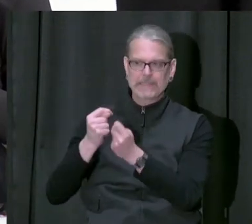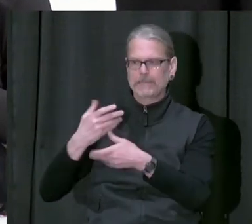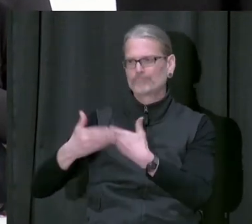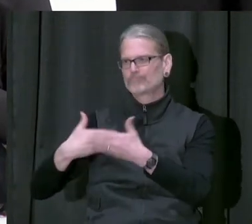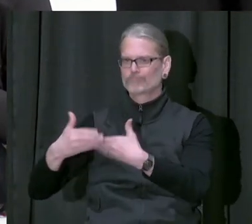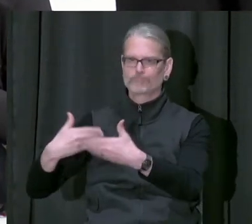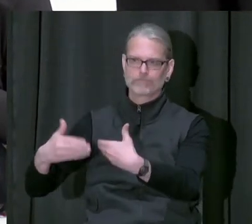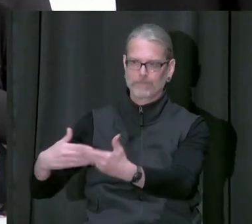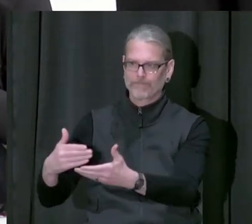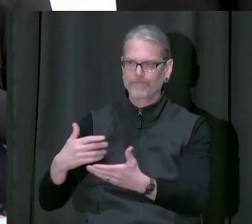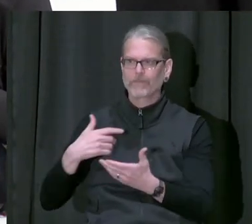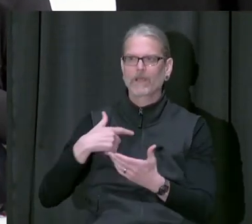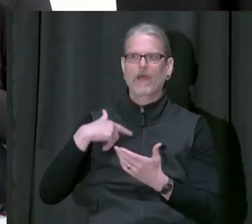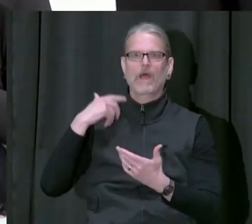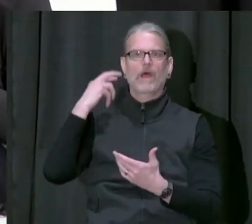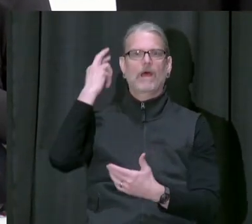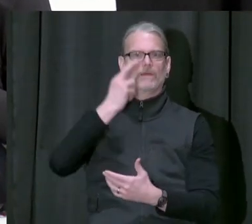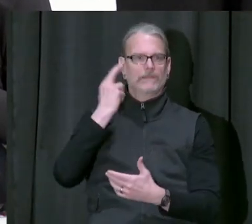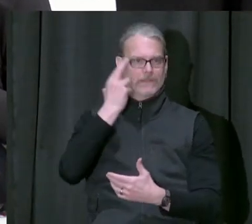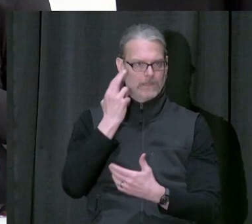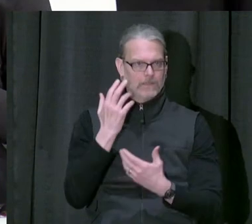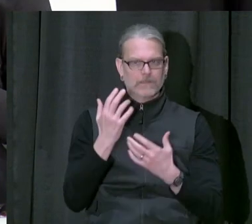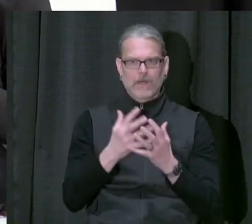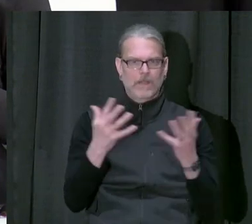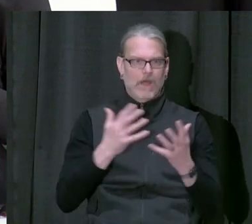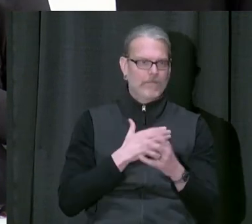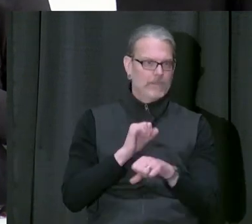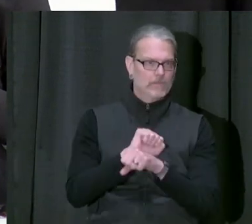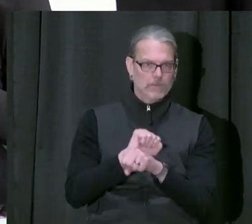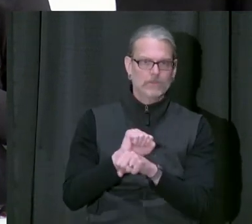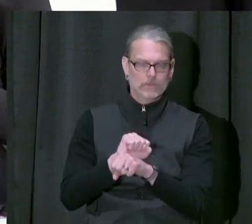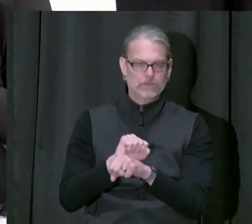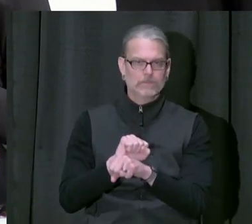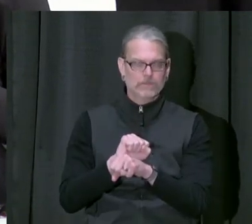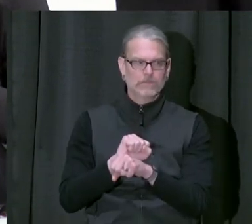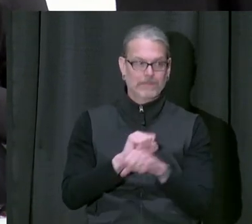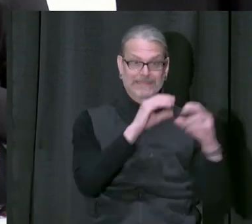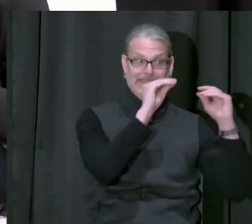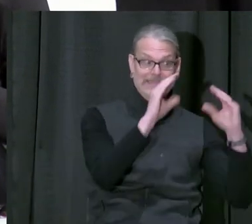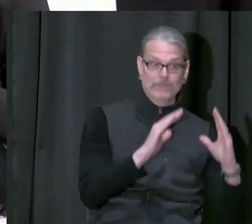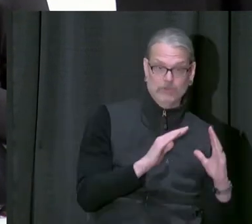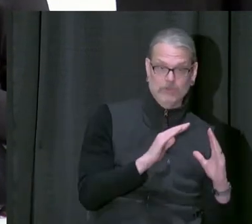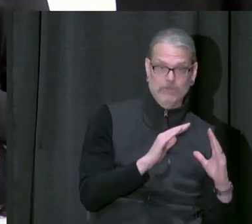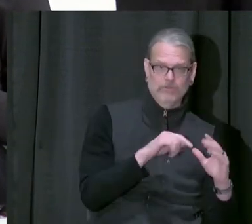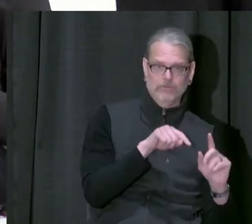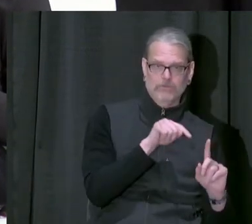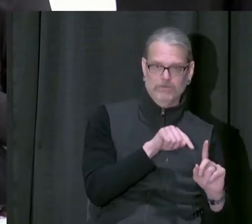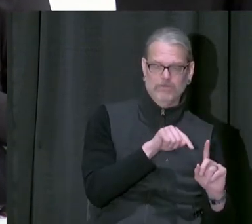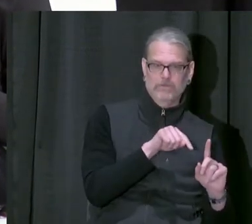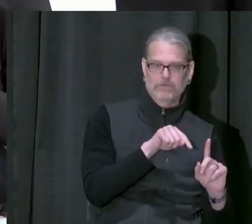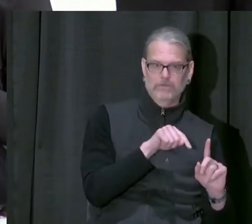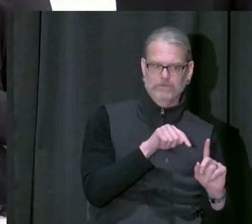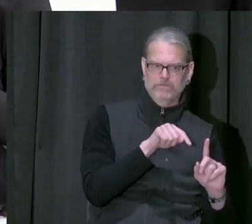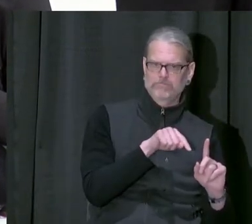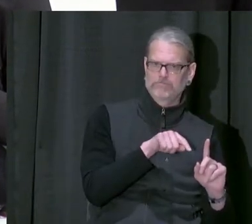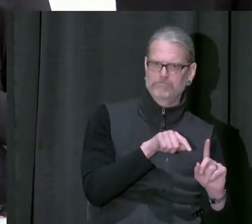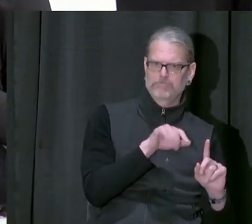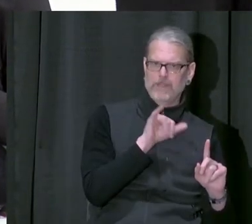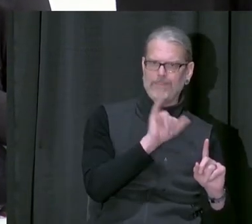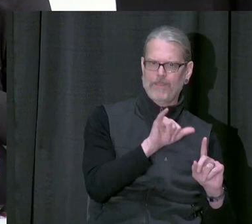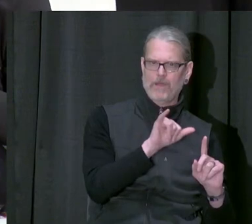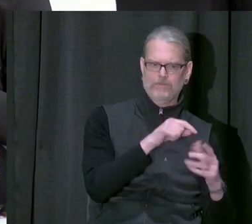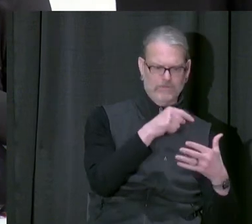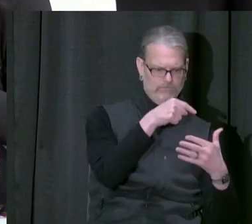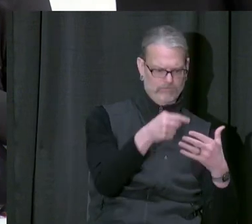that, you know, a lot of the work that I had done as a teacher in my previous life really